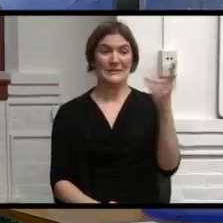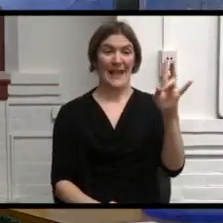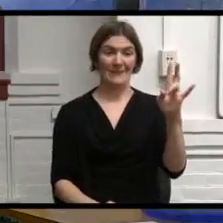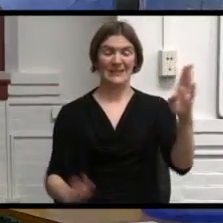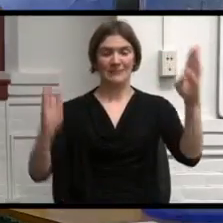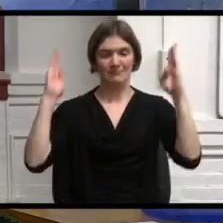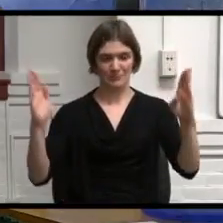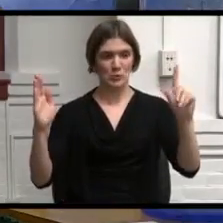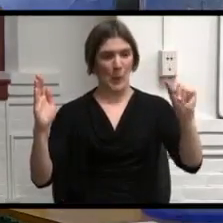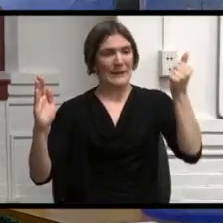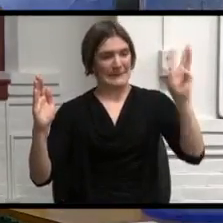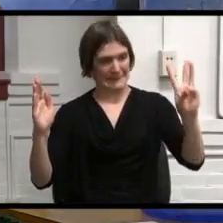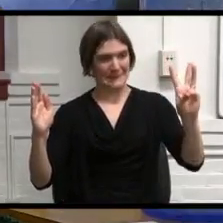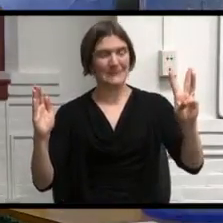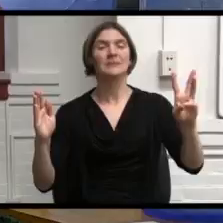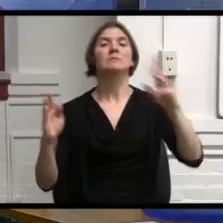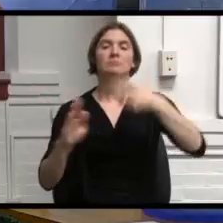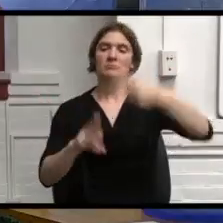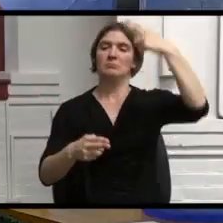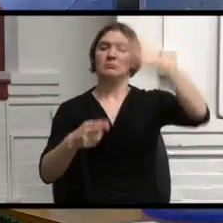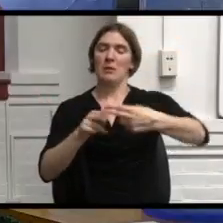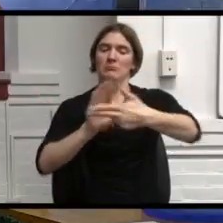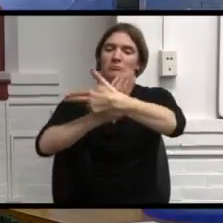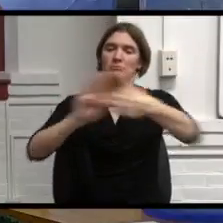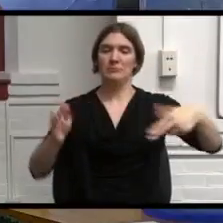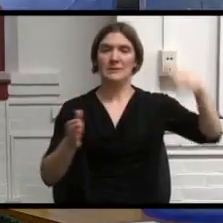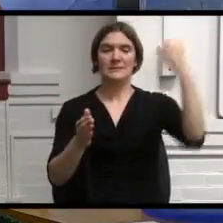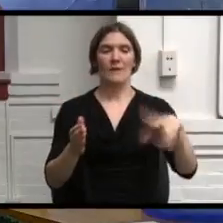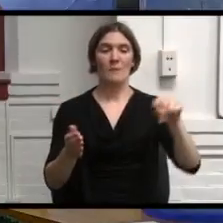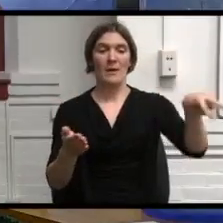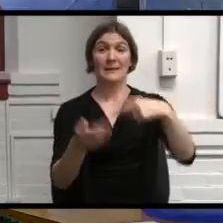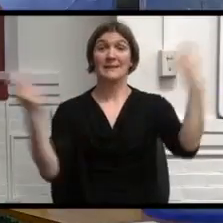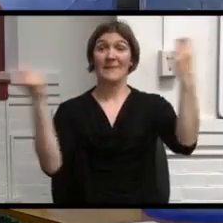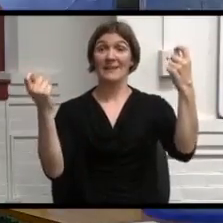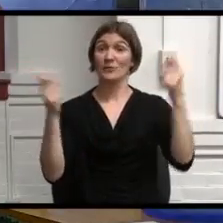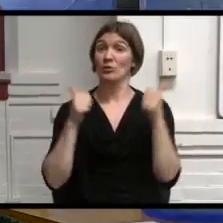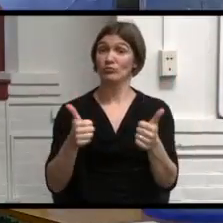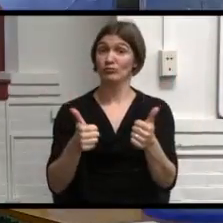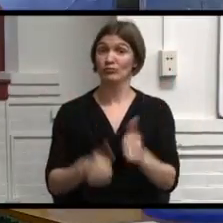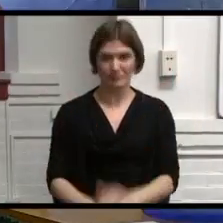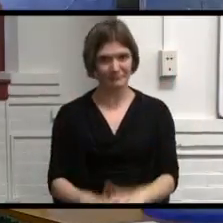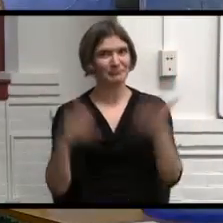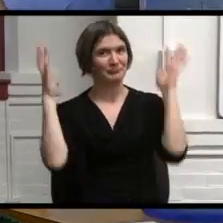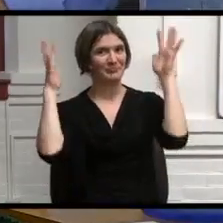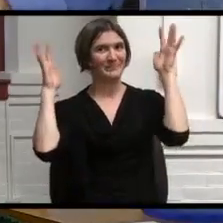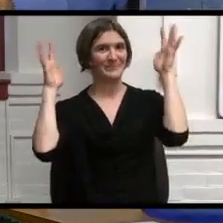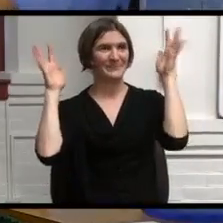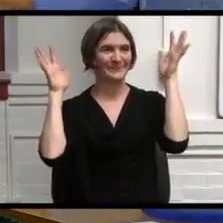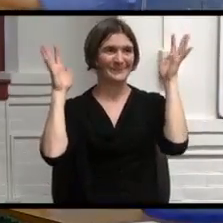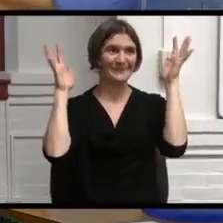17th, 2016 as Southern Vermont Dance Festival Weekend. Yay.